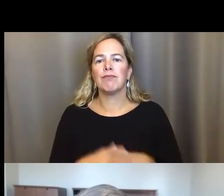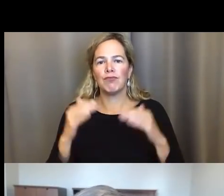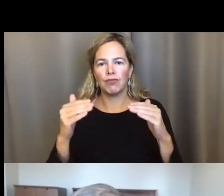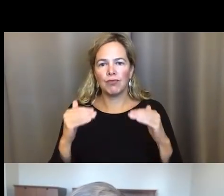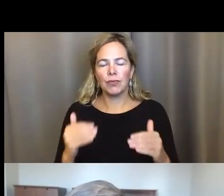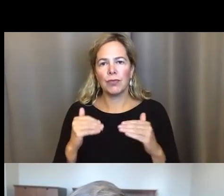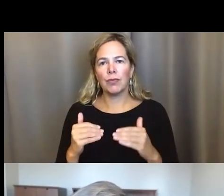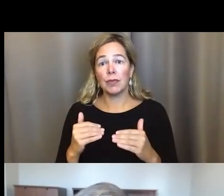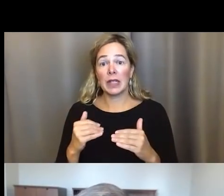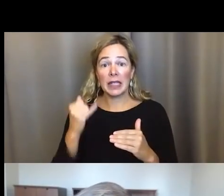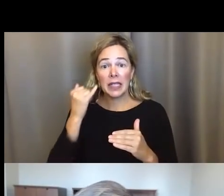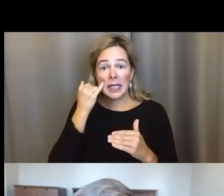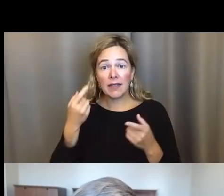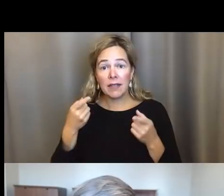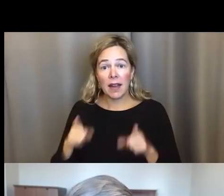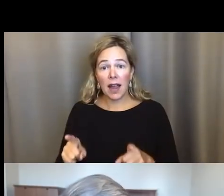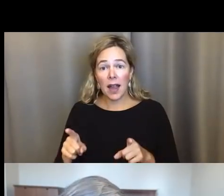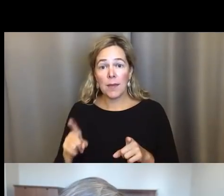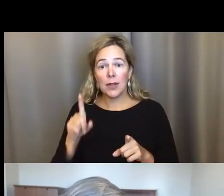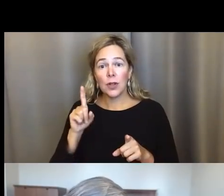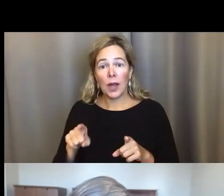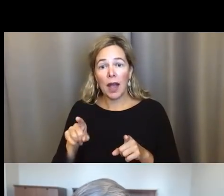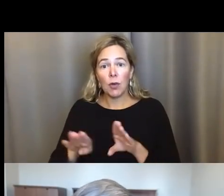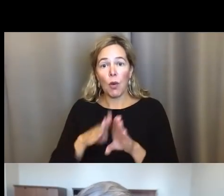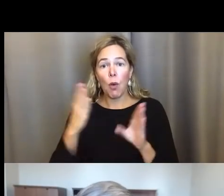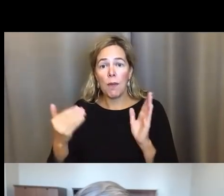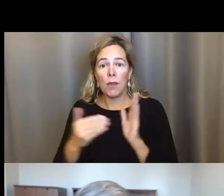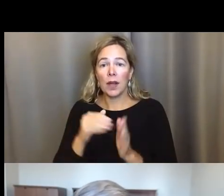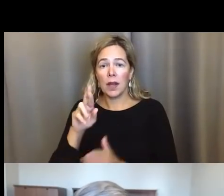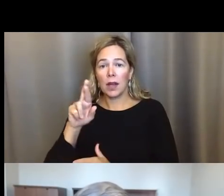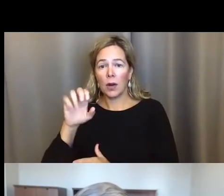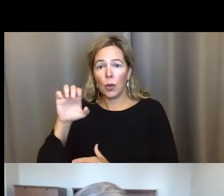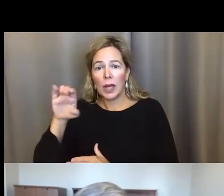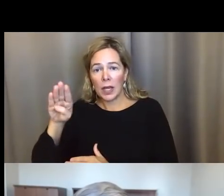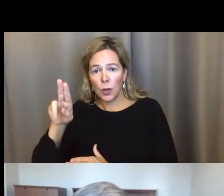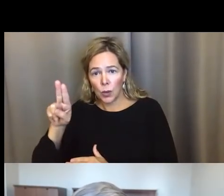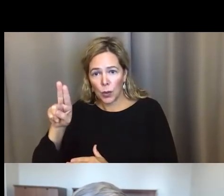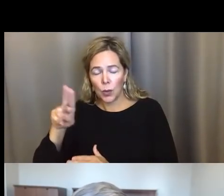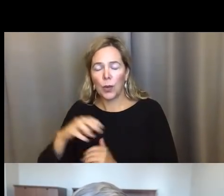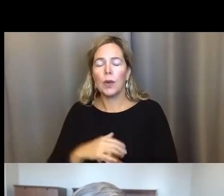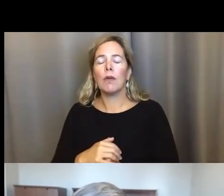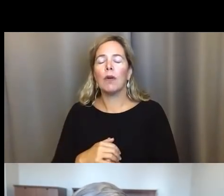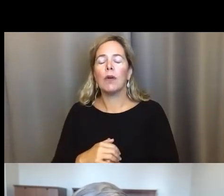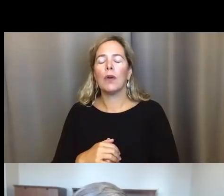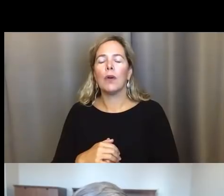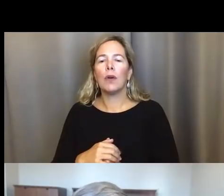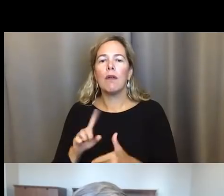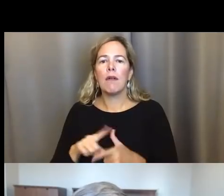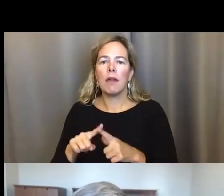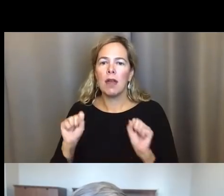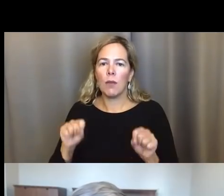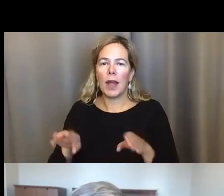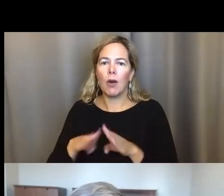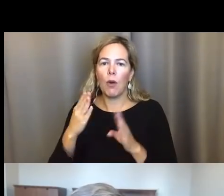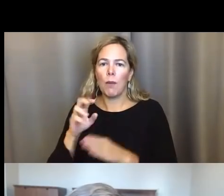if on the other hand we have to open the RICU, and that means then we can open the RICU